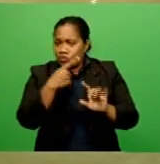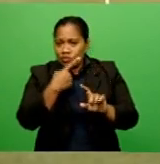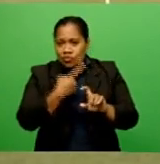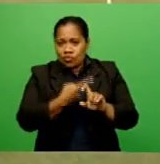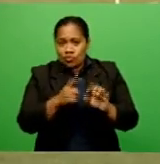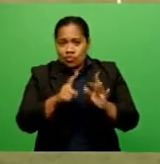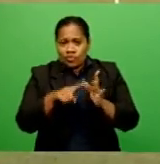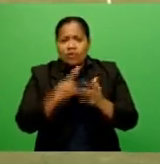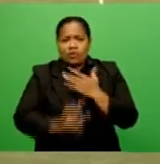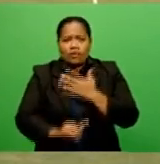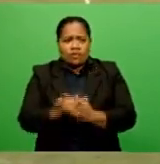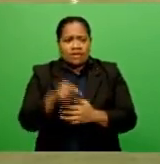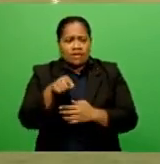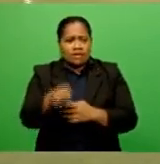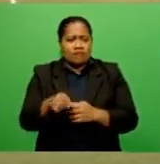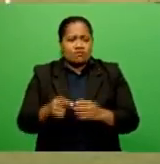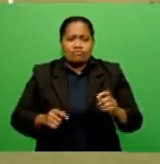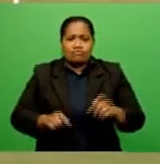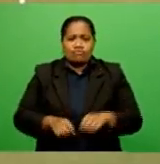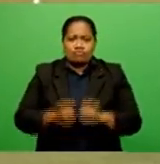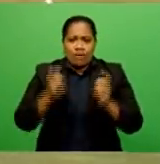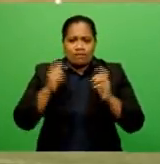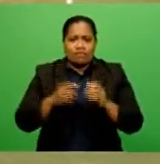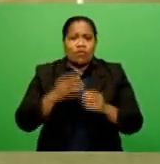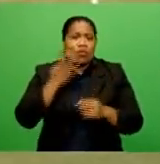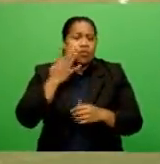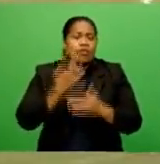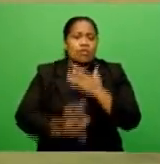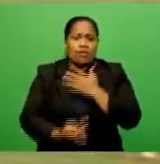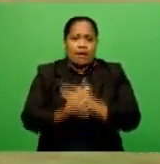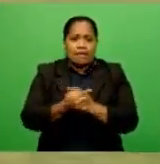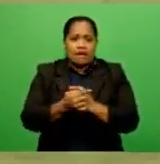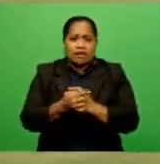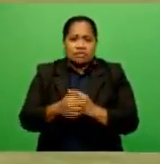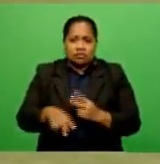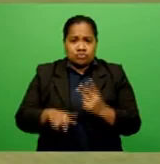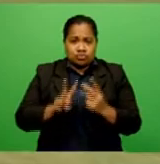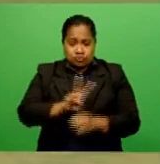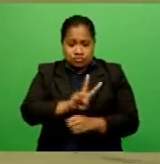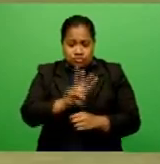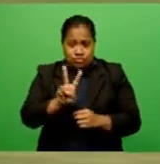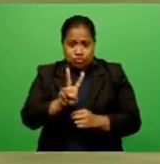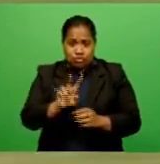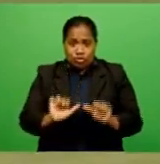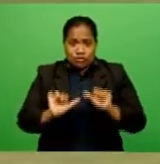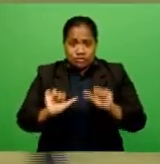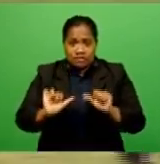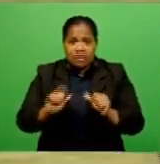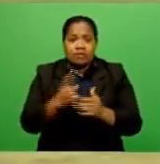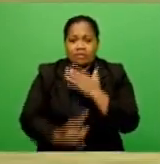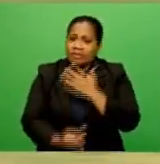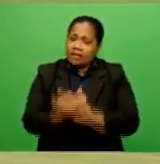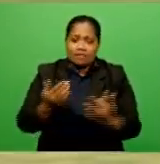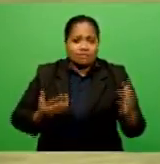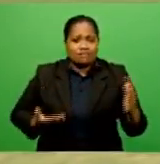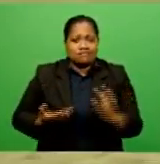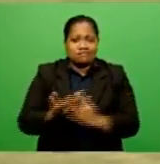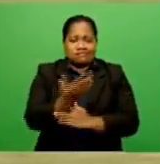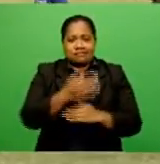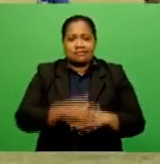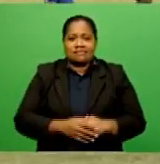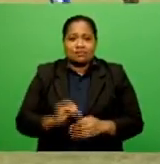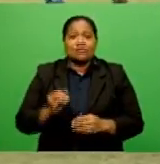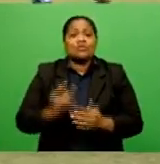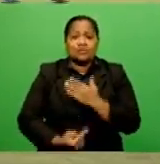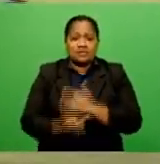in the 35th minute after he dodged past 2 Green Star defenders to score the first goal for Kasavu. Green Star failed to